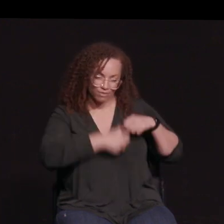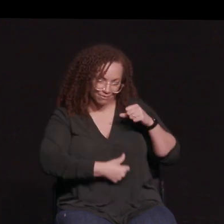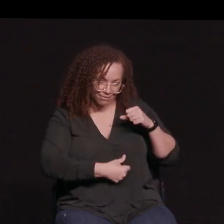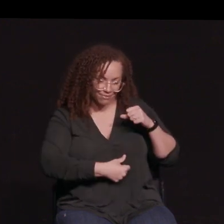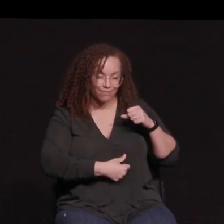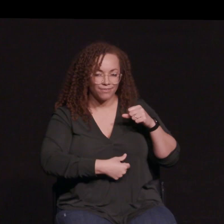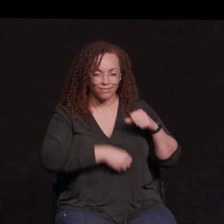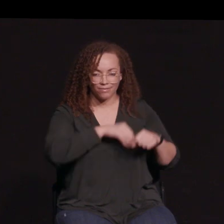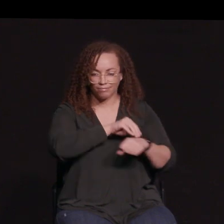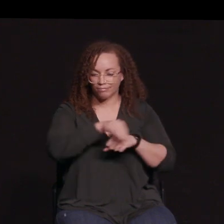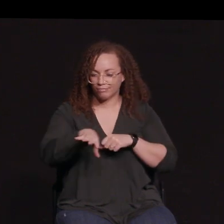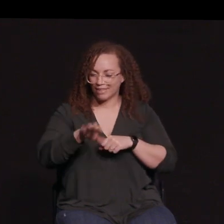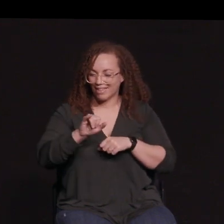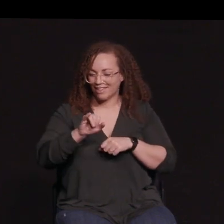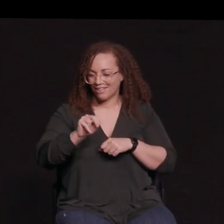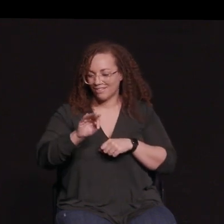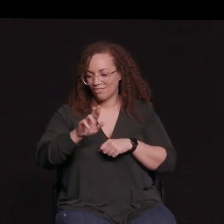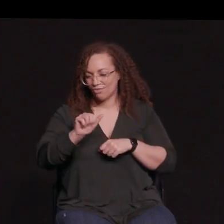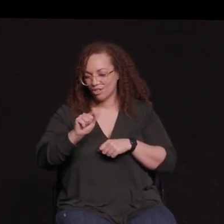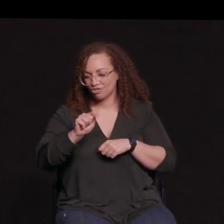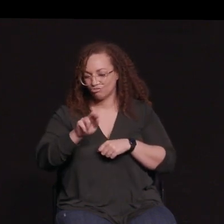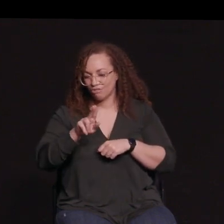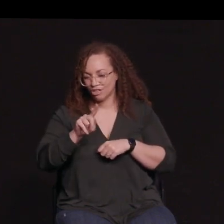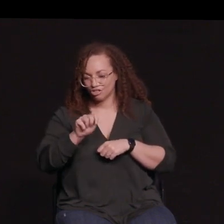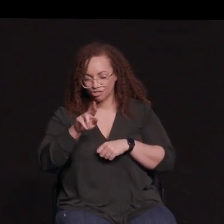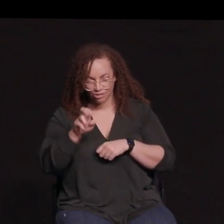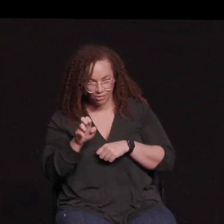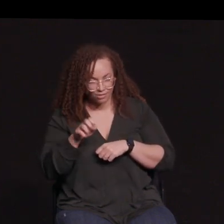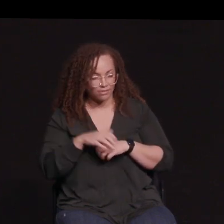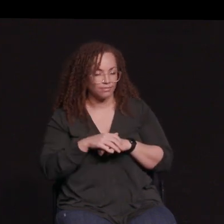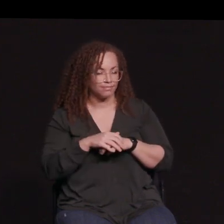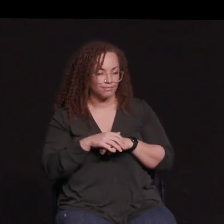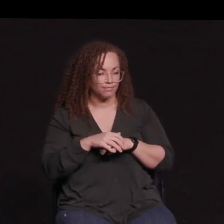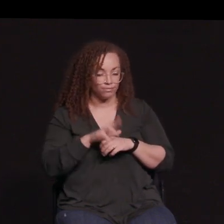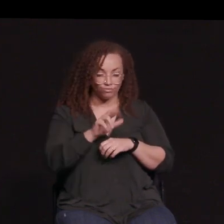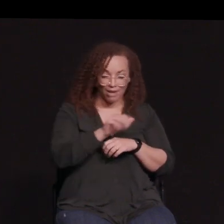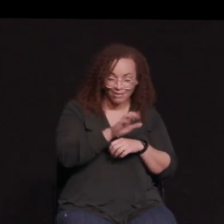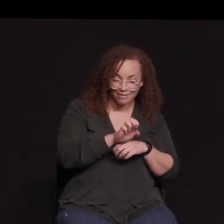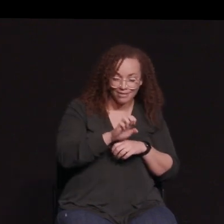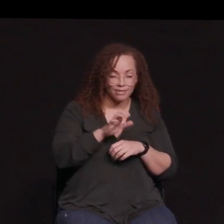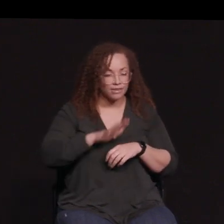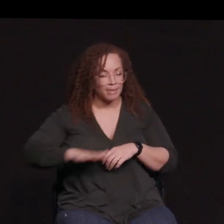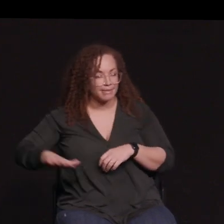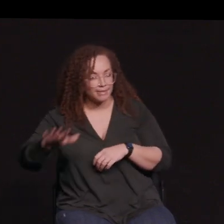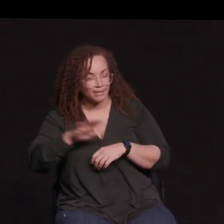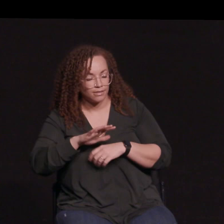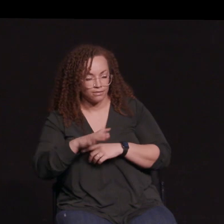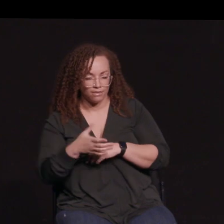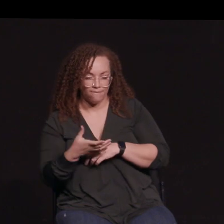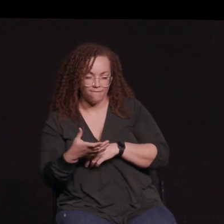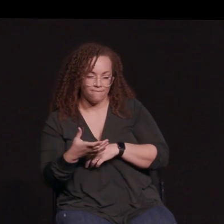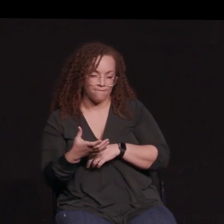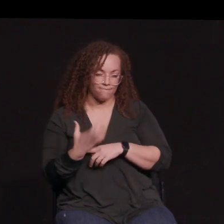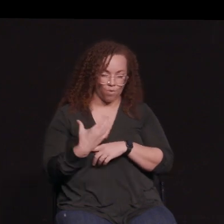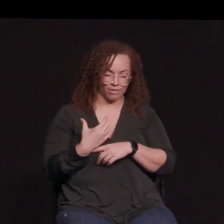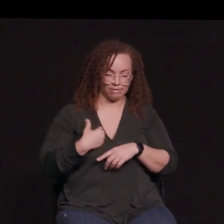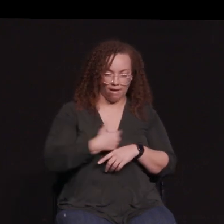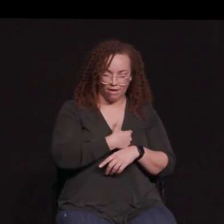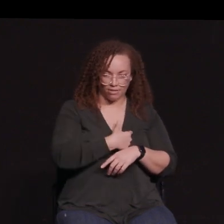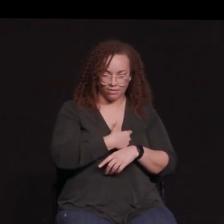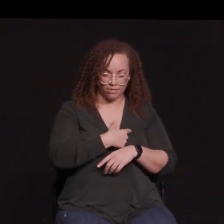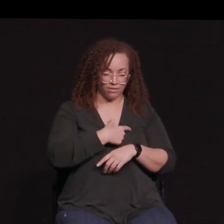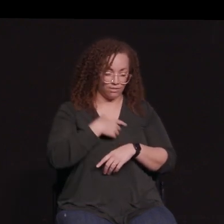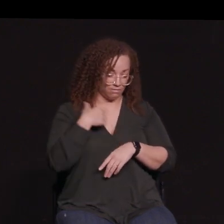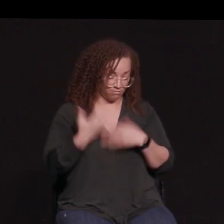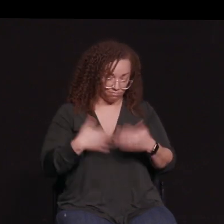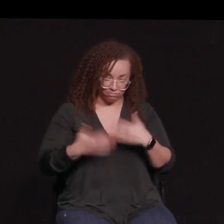turn, it disrupts the dominant functioning of race and space that forces us to accelerate and move past